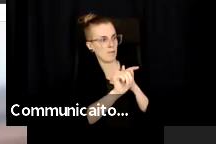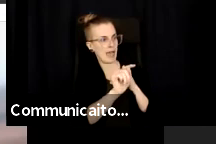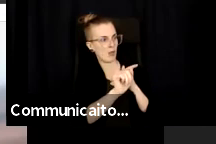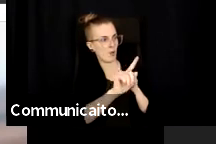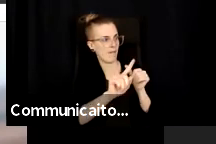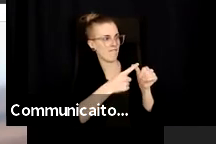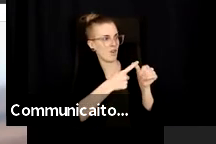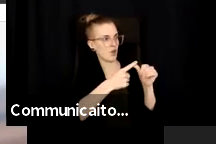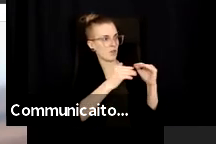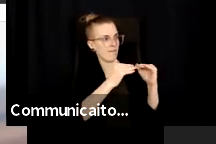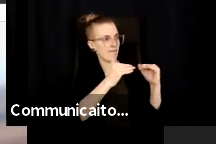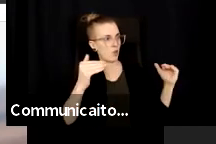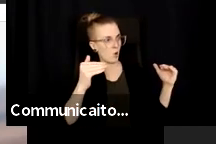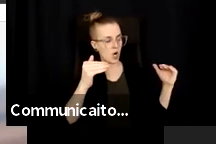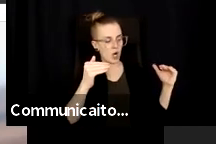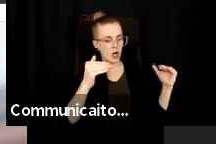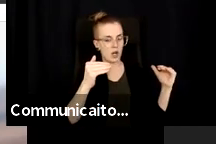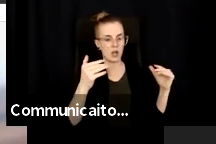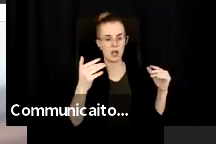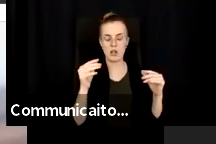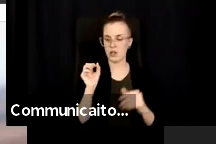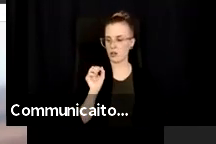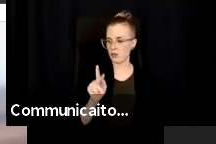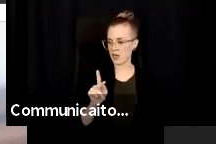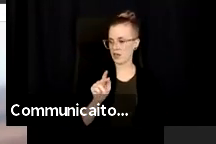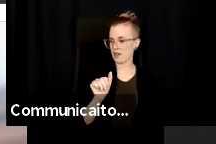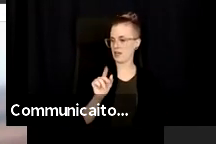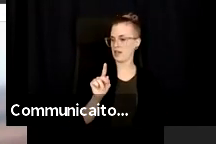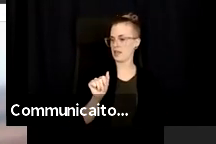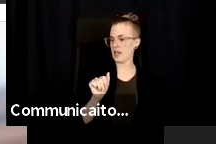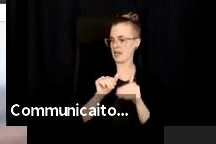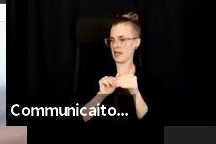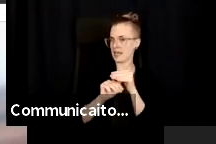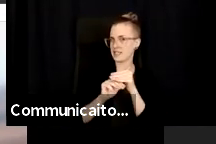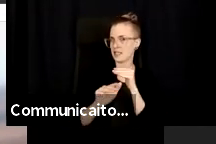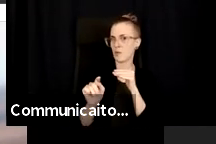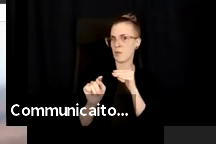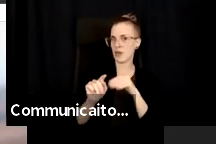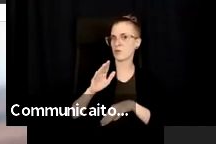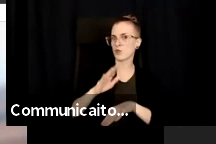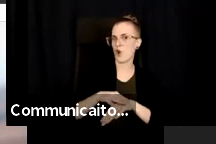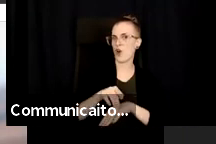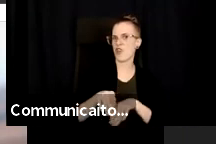The ADA accessible bathrooms are on this floor. Got it.